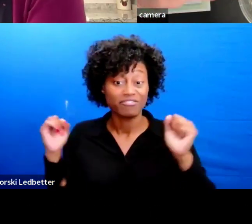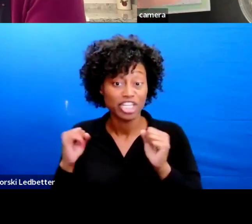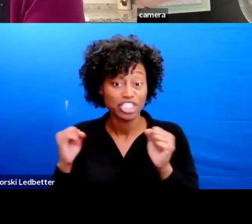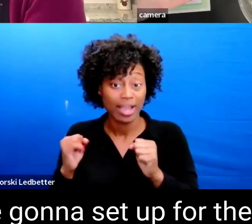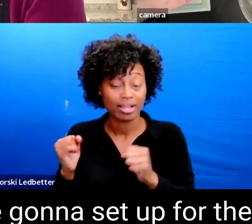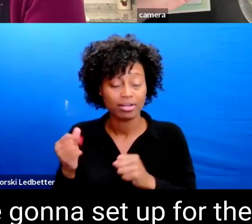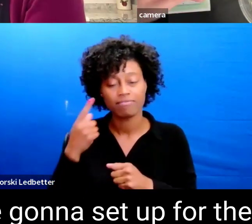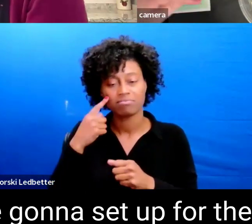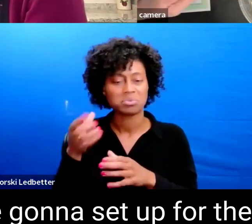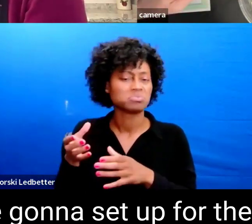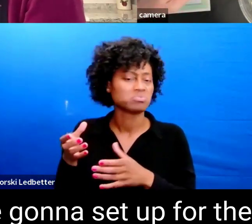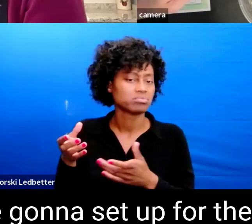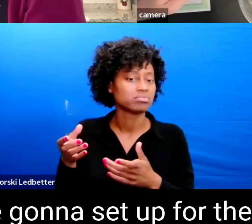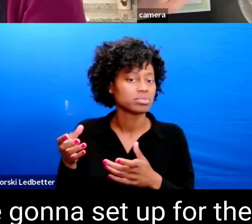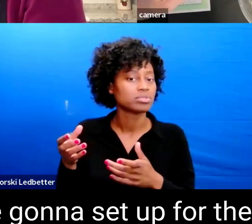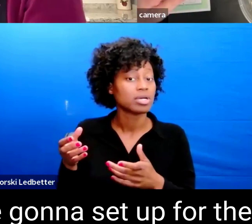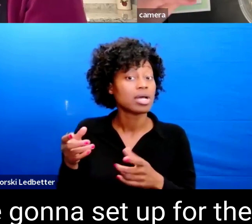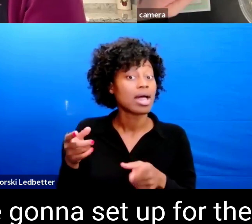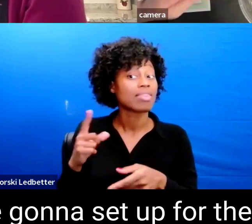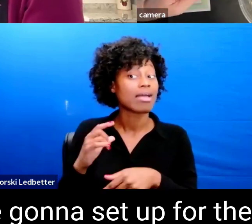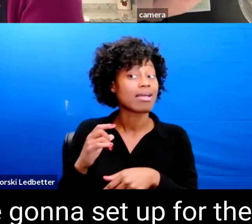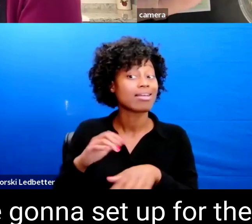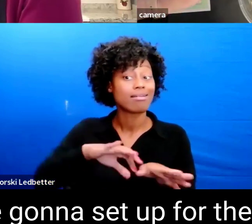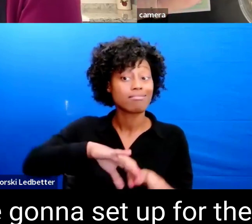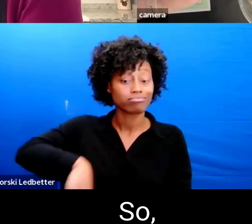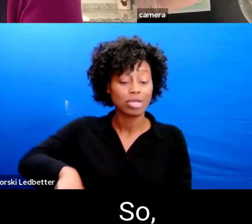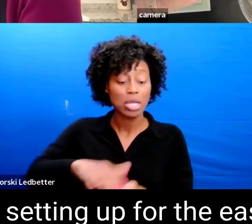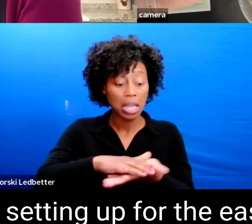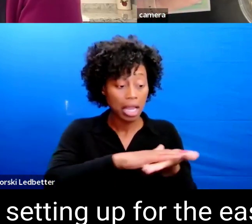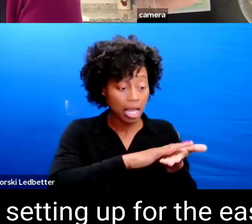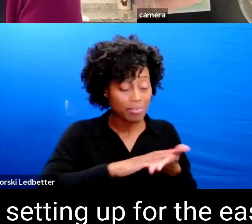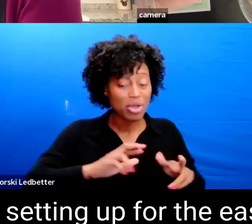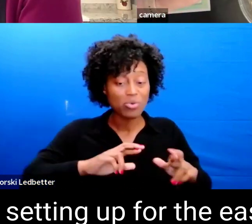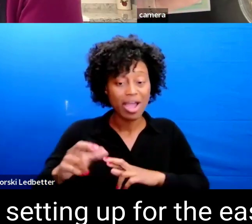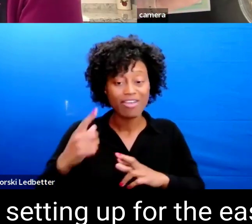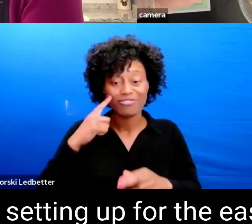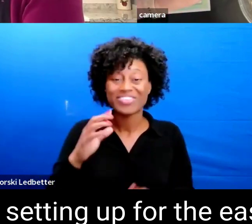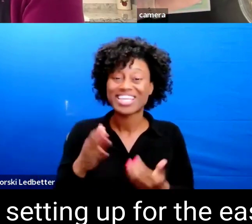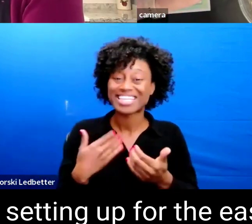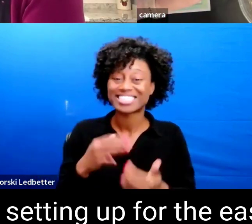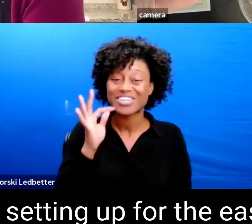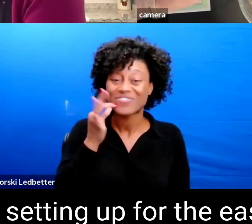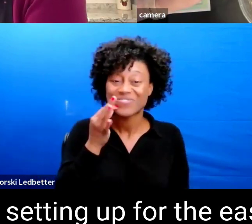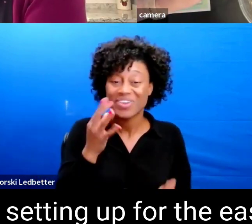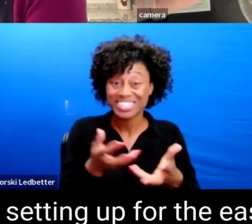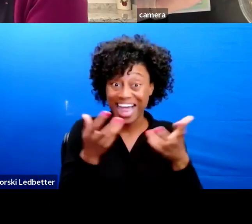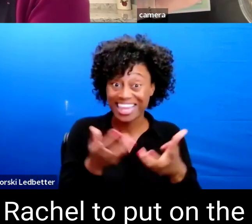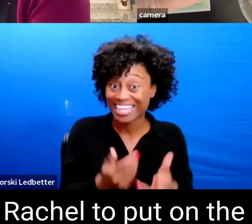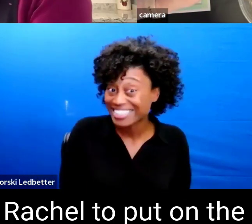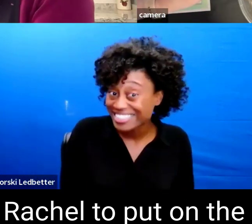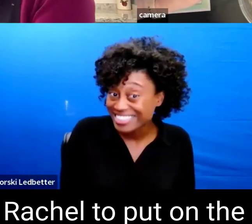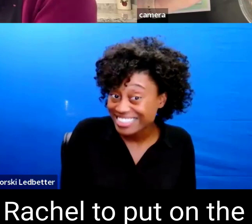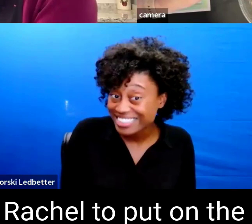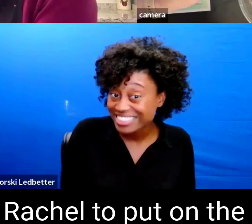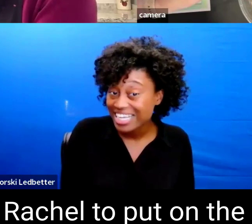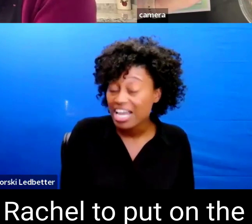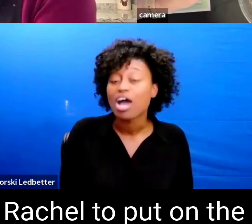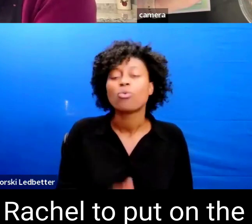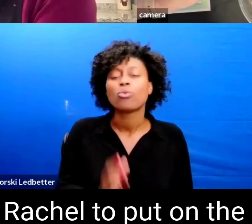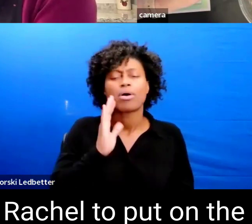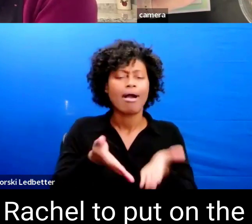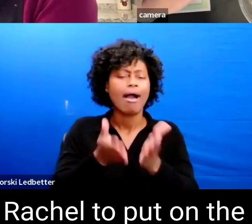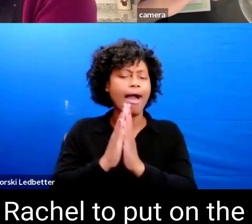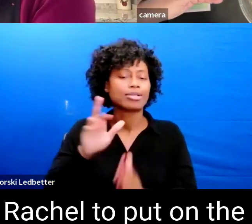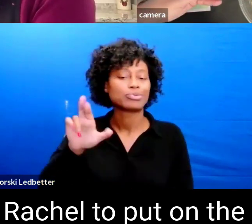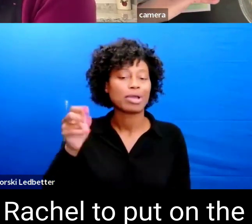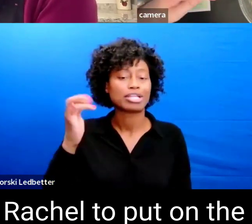okay? And then we're going to set up for the easy fruit salad. So while we're setting up for the easy fruit salad, we're going to ask Rachel to